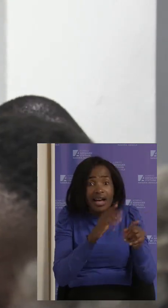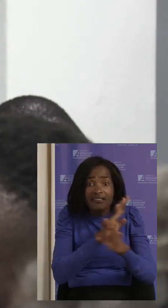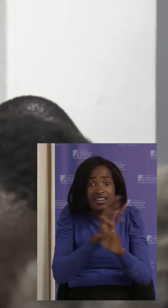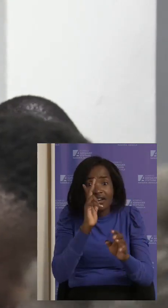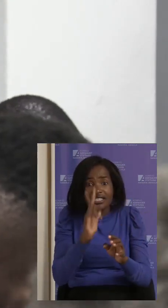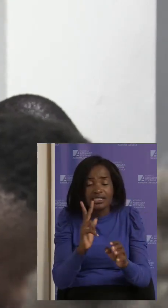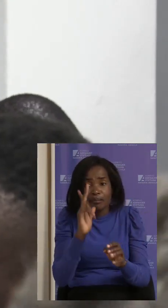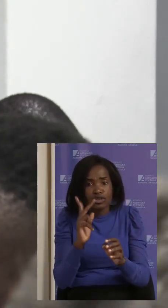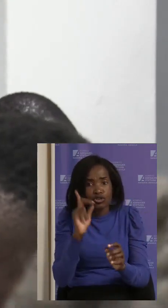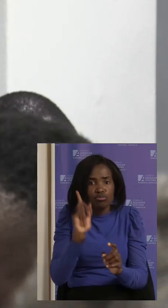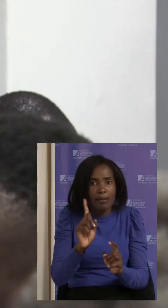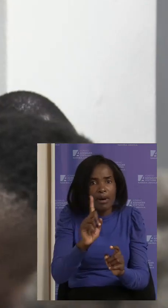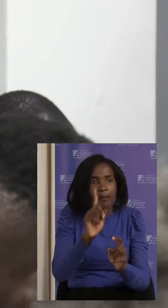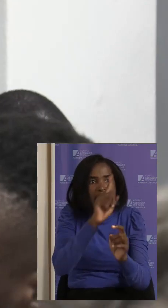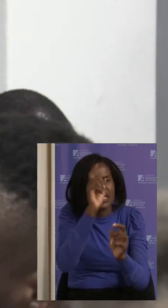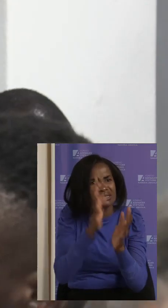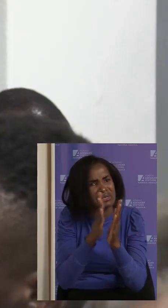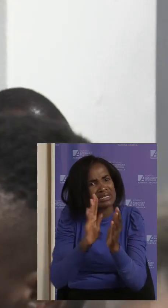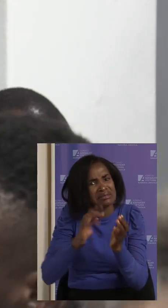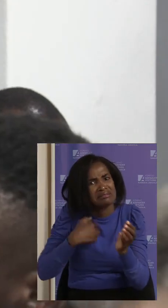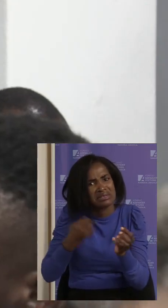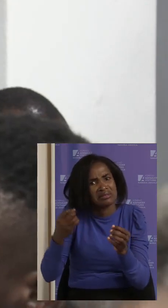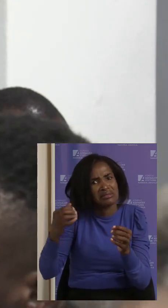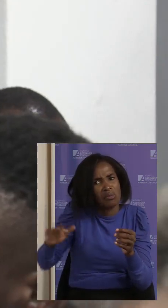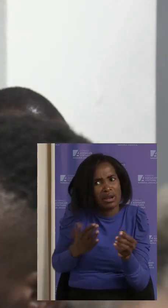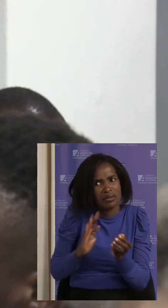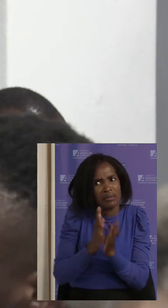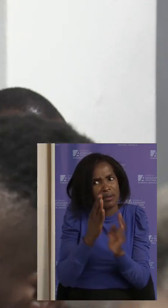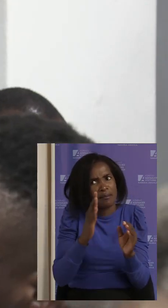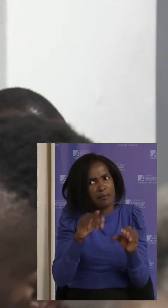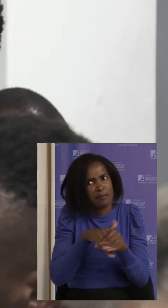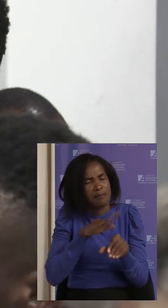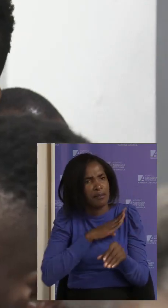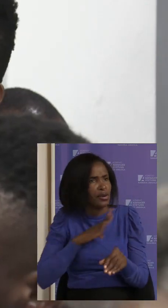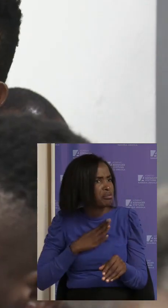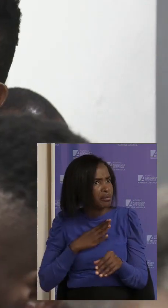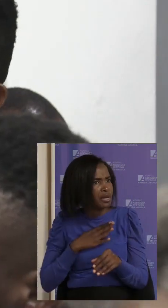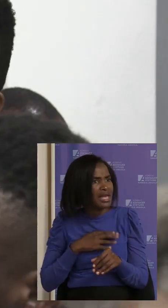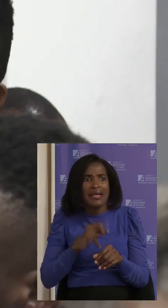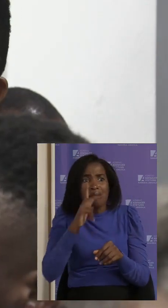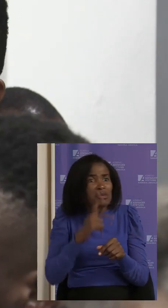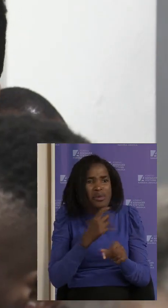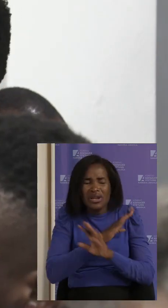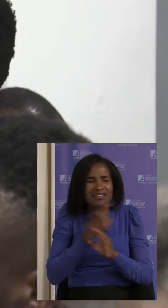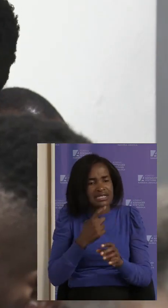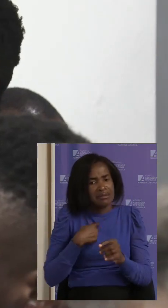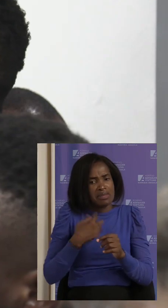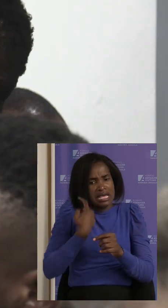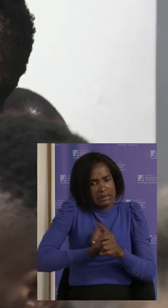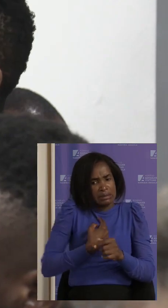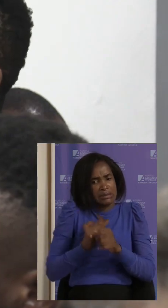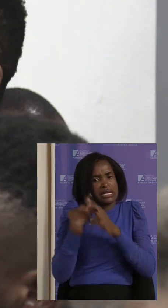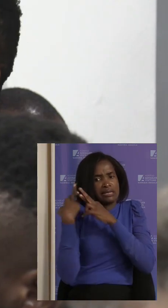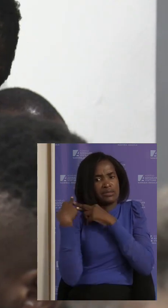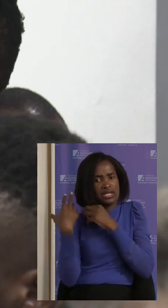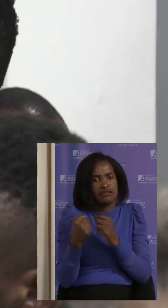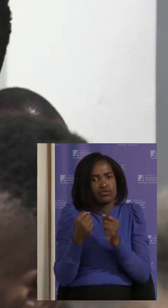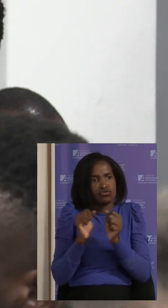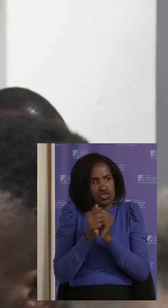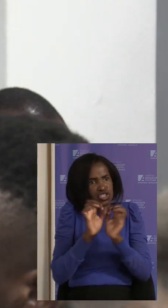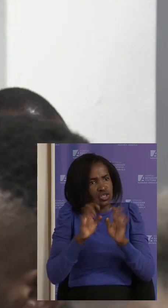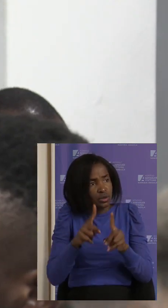So is there a conviction within Namibians to say that I have a personal responsibility towards this education issue?